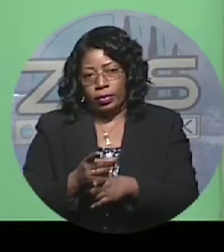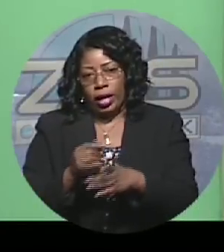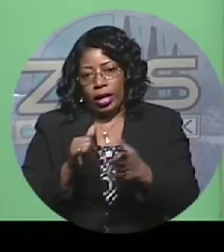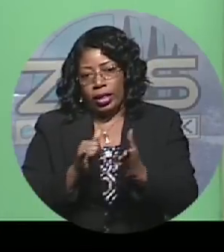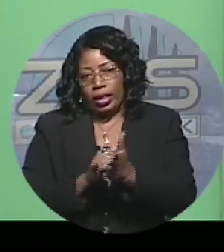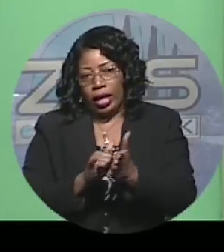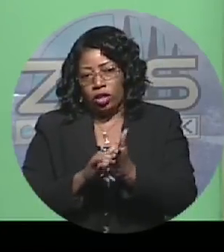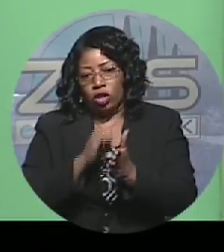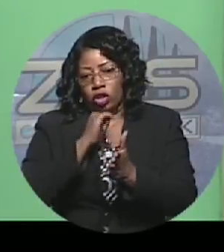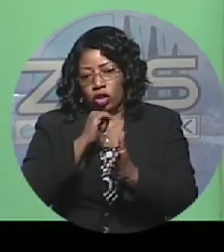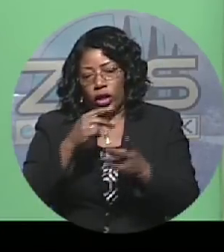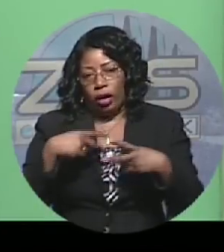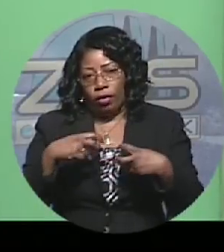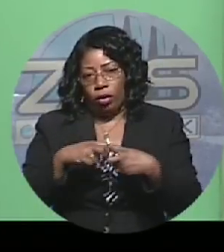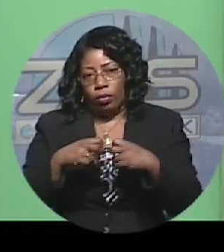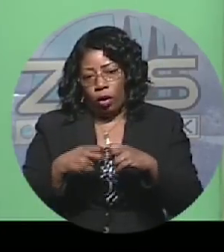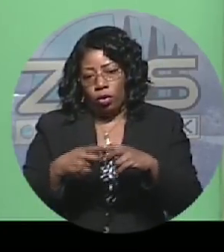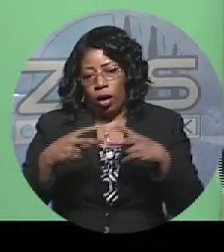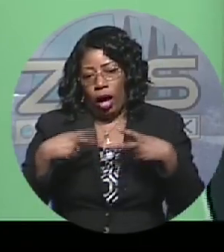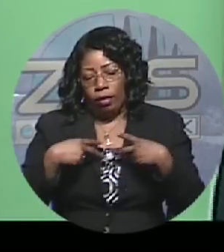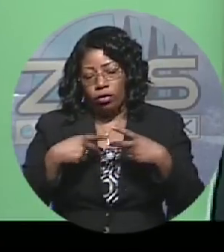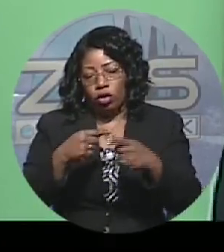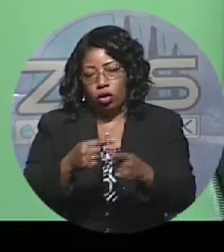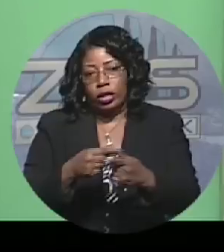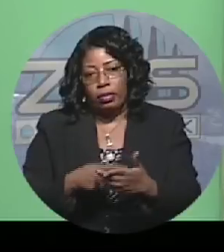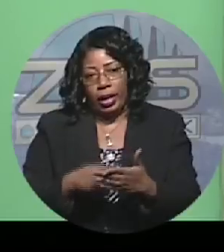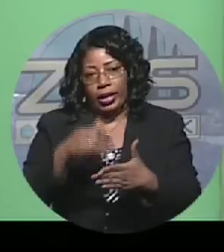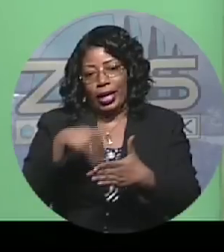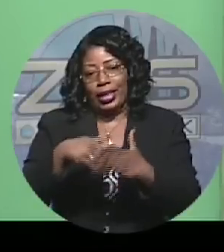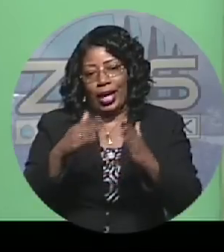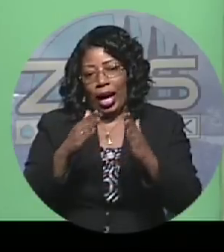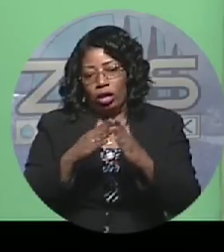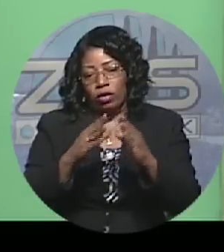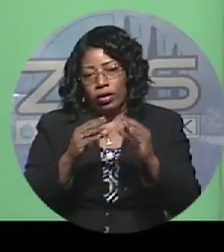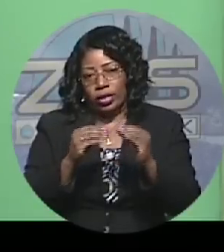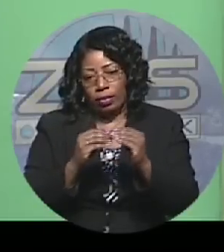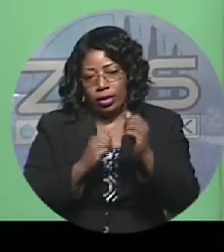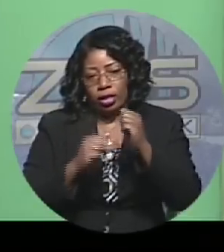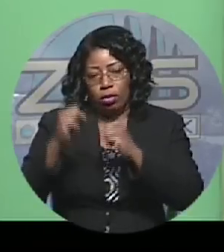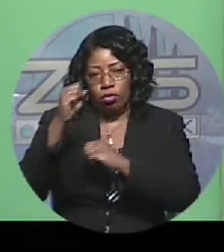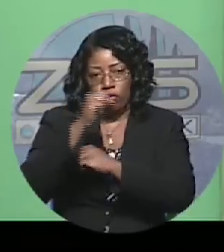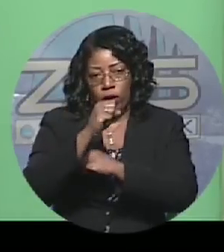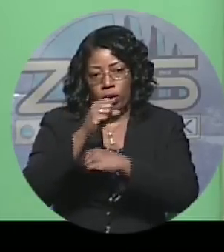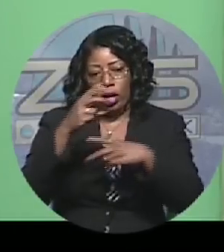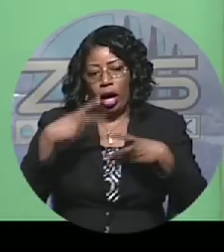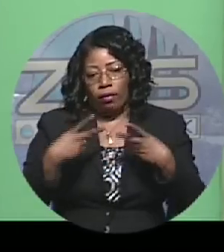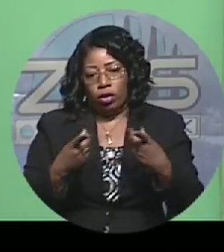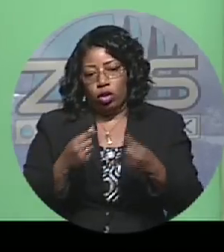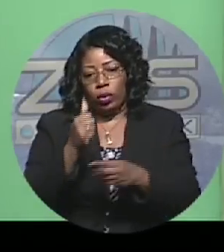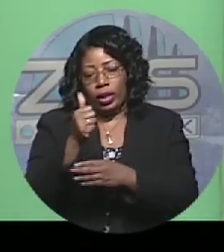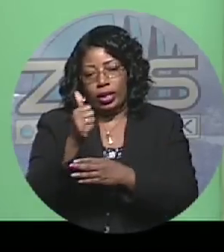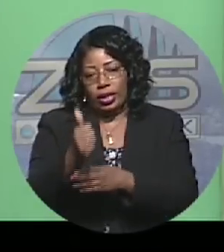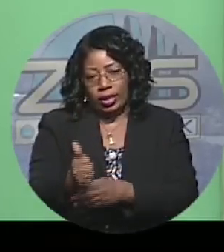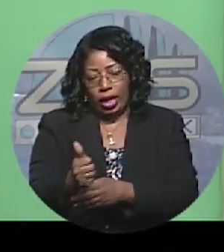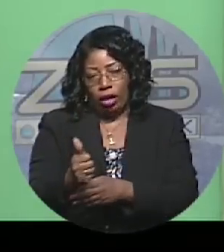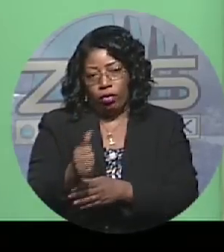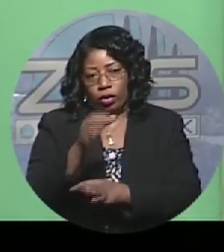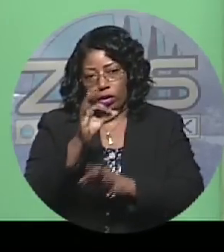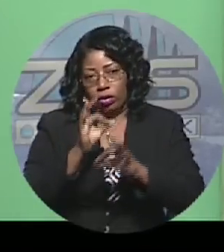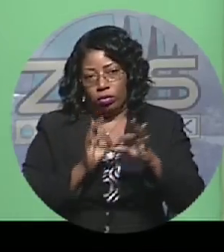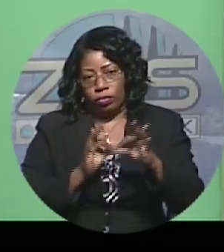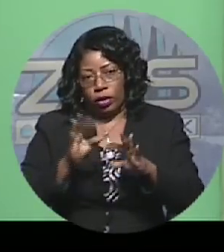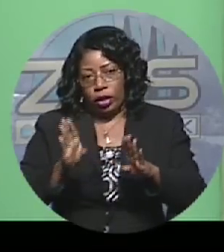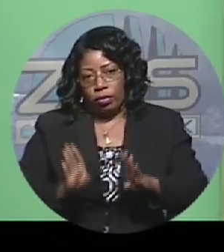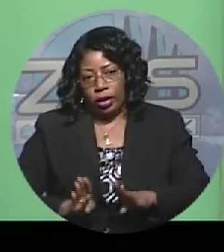should not be an issue that I even have to debate or speak to in this House, because the Supreme Court is supposed to conduct itself with judicial